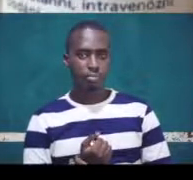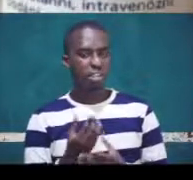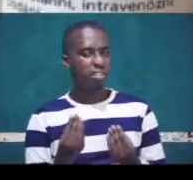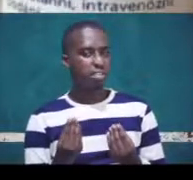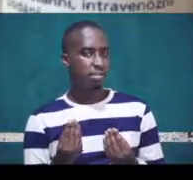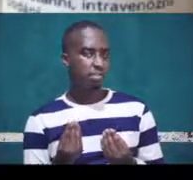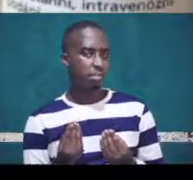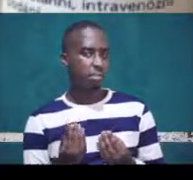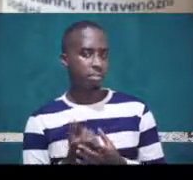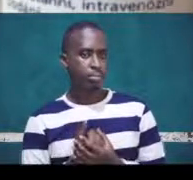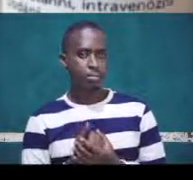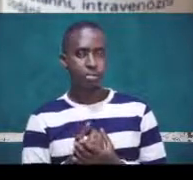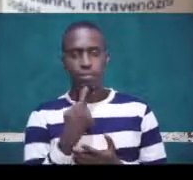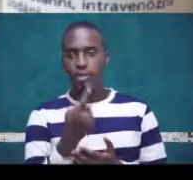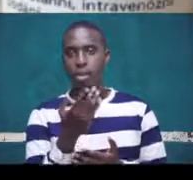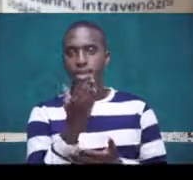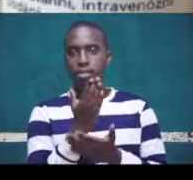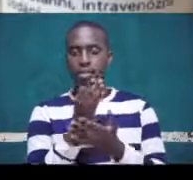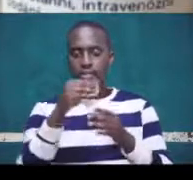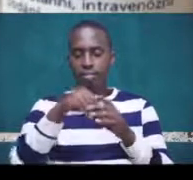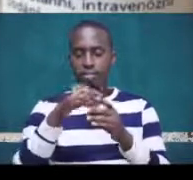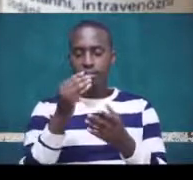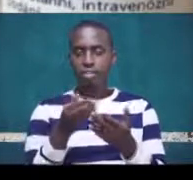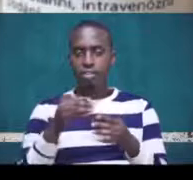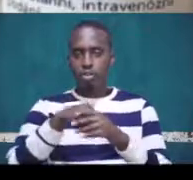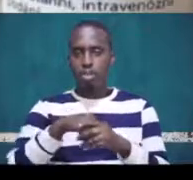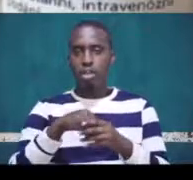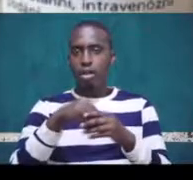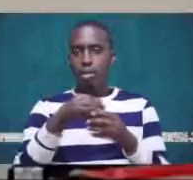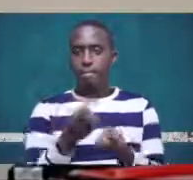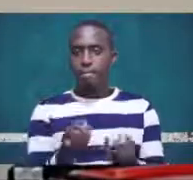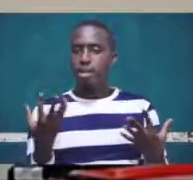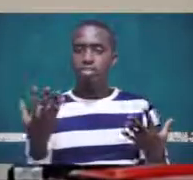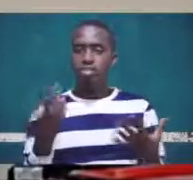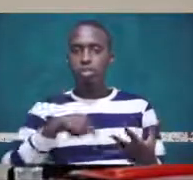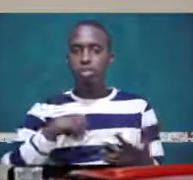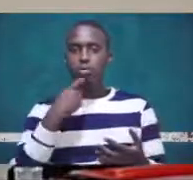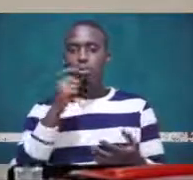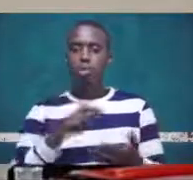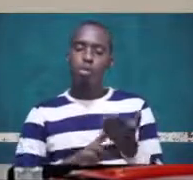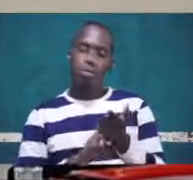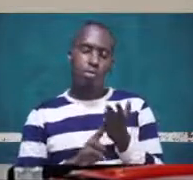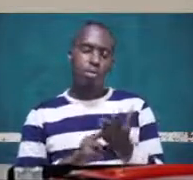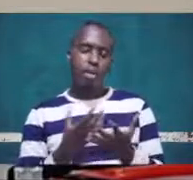simple as that. There is so much in it that we still do have useful bacteria.